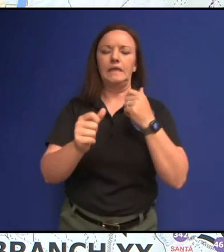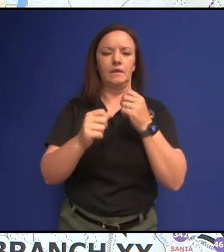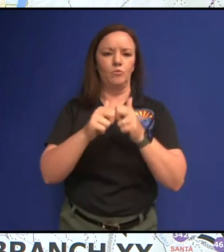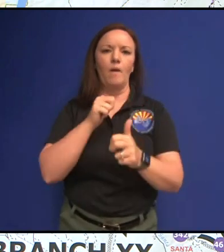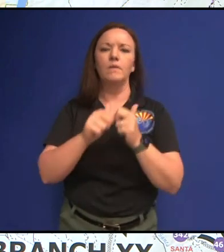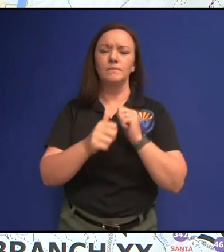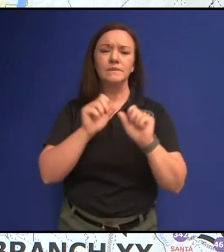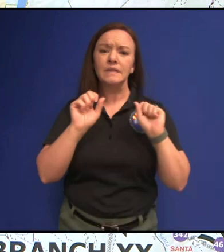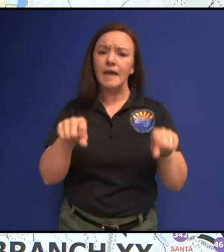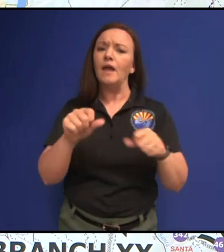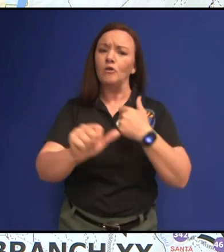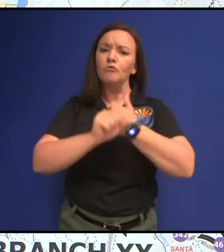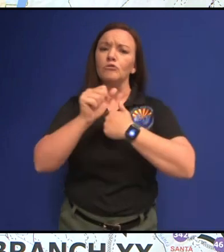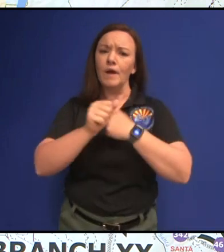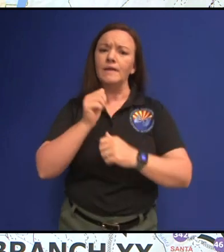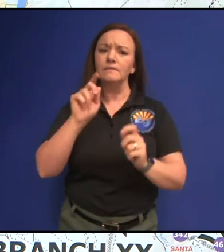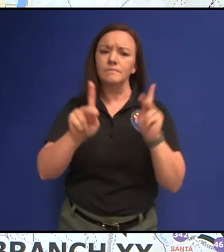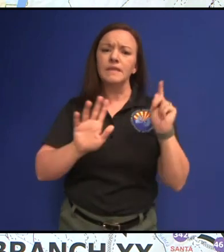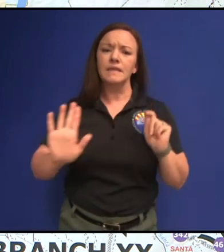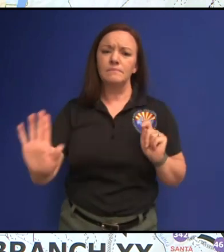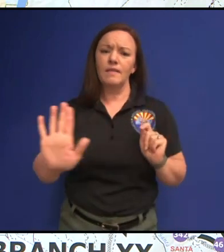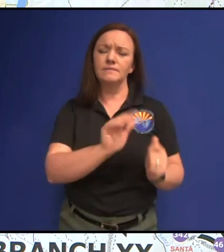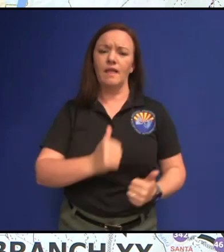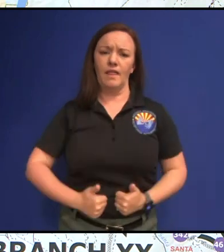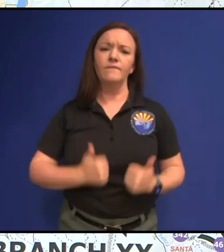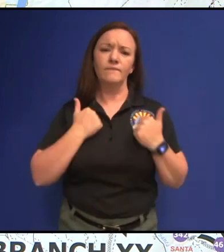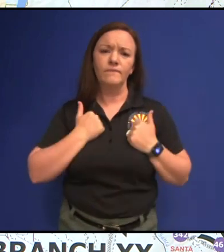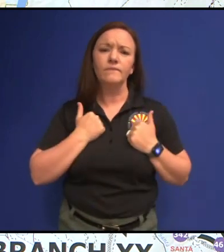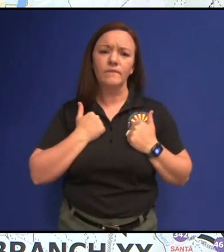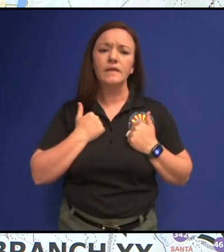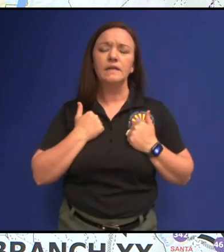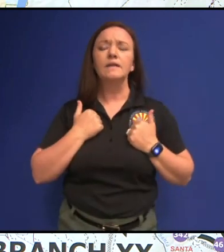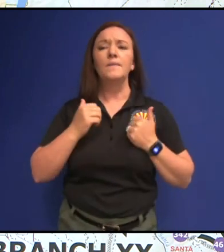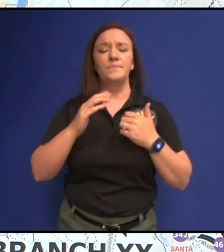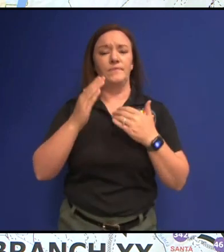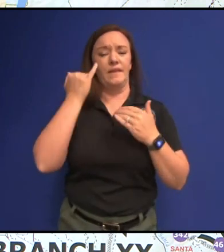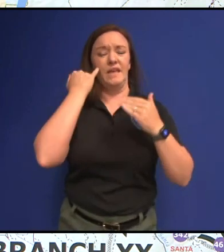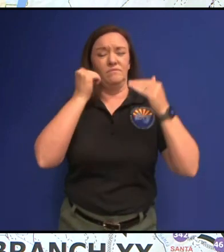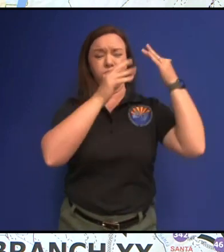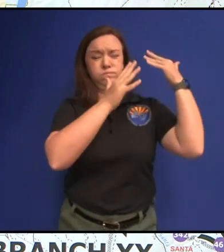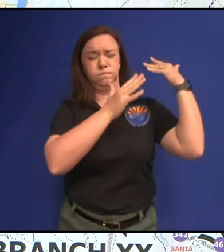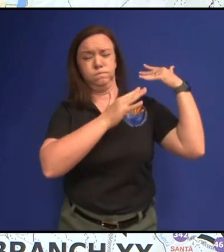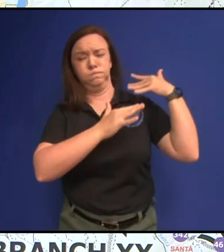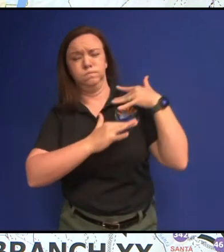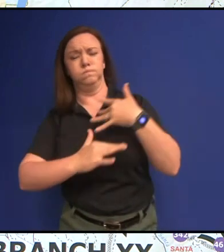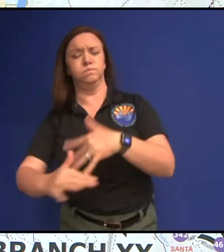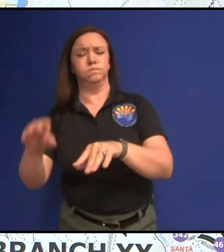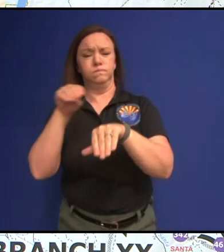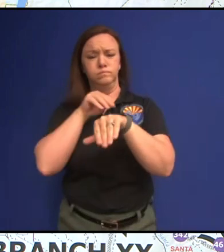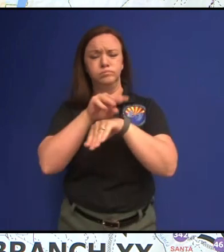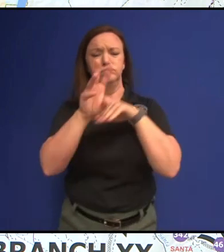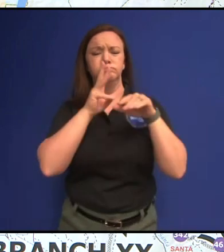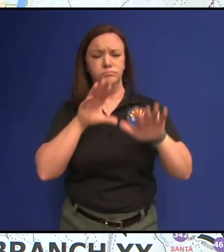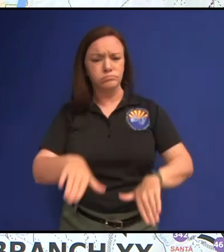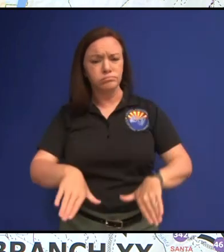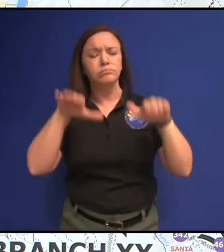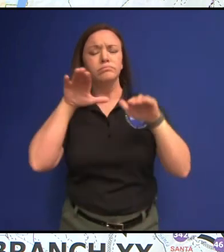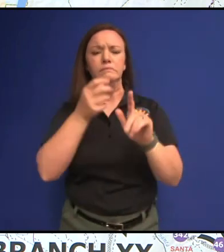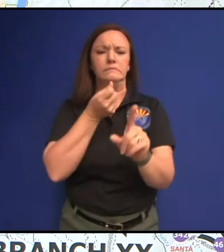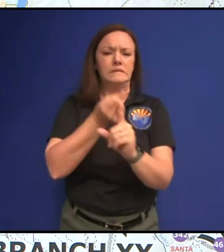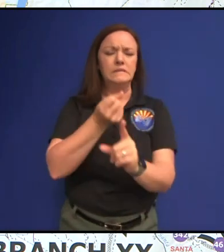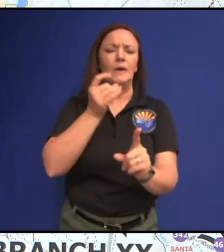problems on large areas of when there's large areas that are severely burned that are on steep